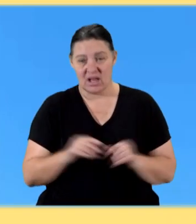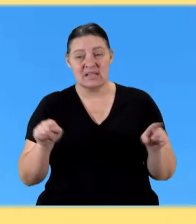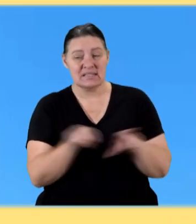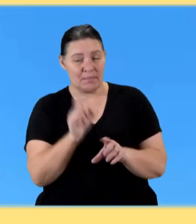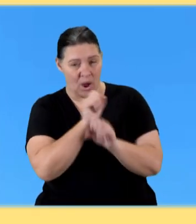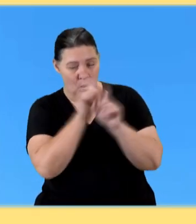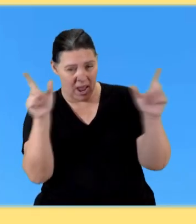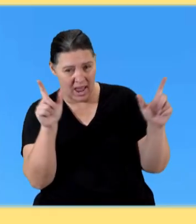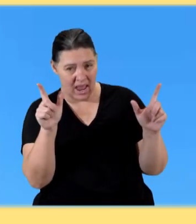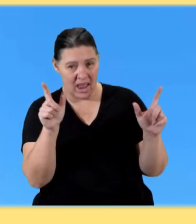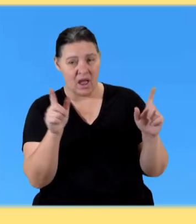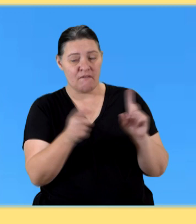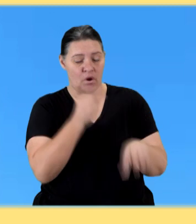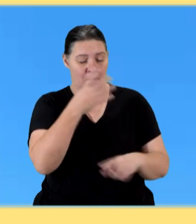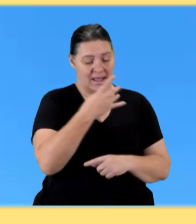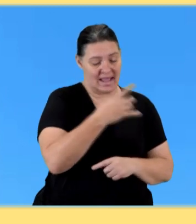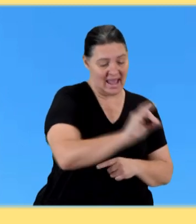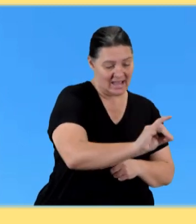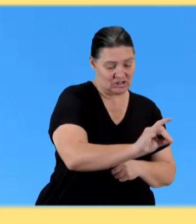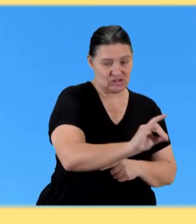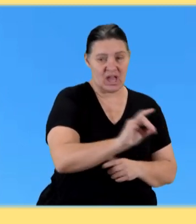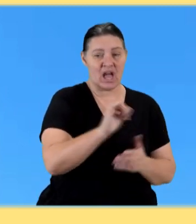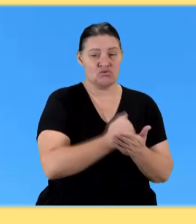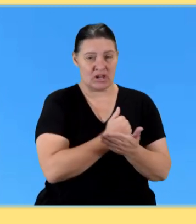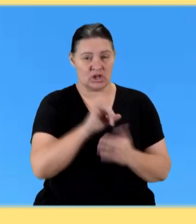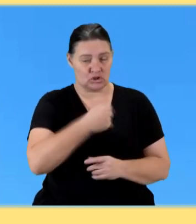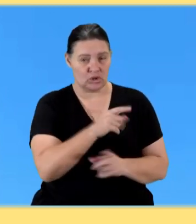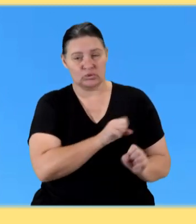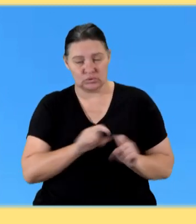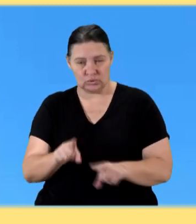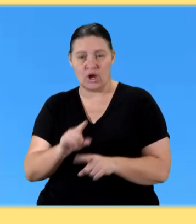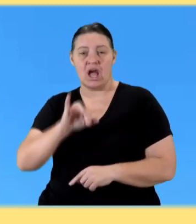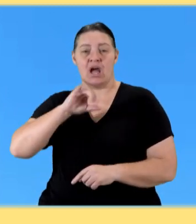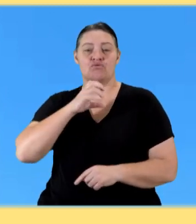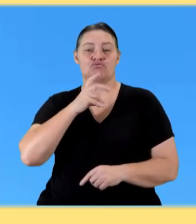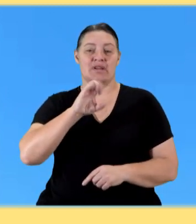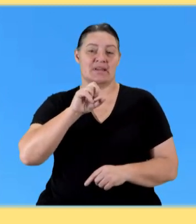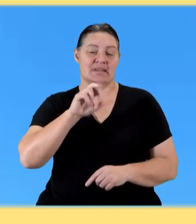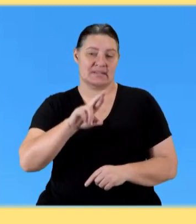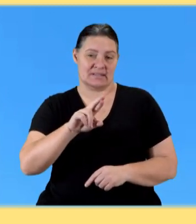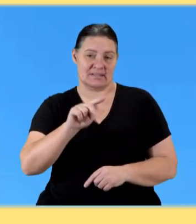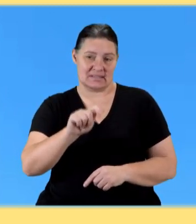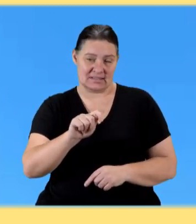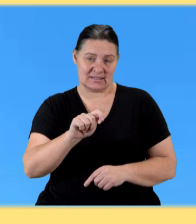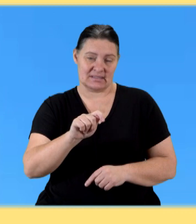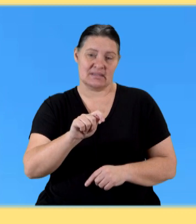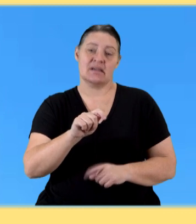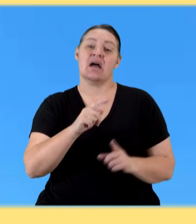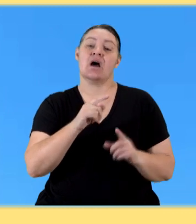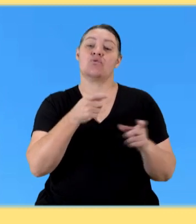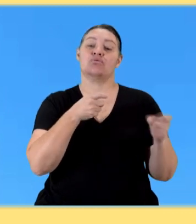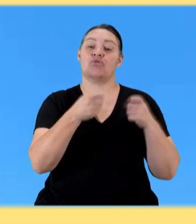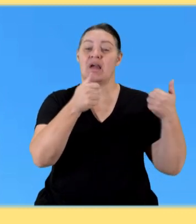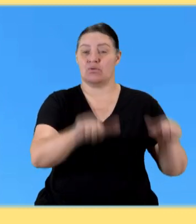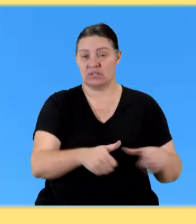You're also aware of posting from cash and credit journals to the creditors control account, and you're also